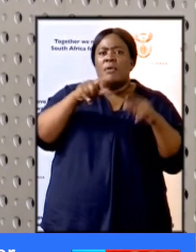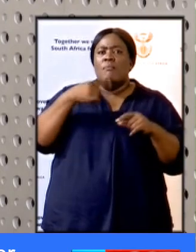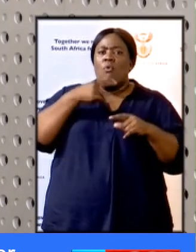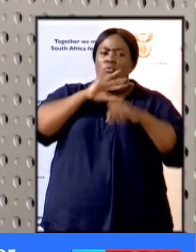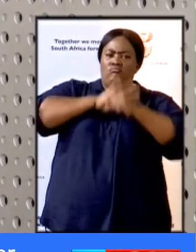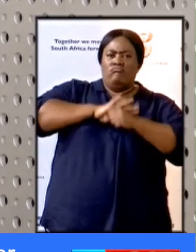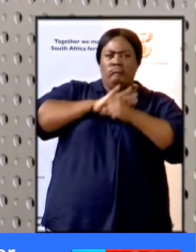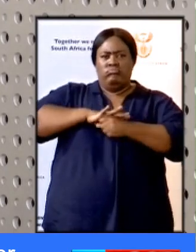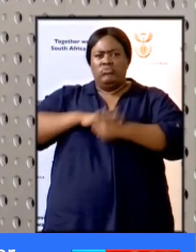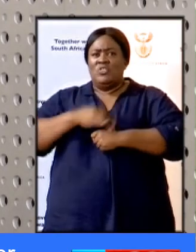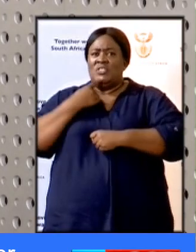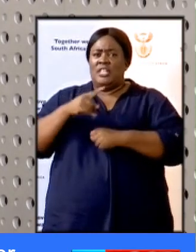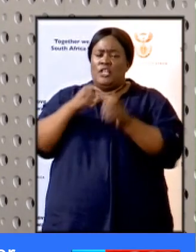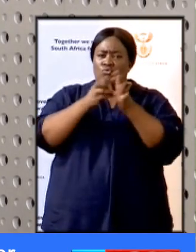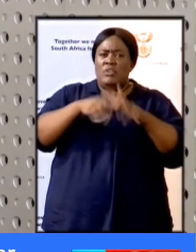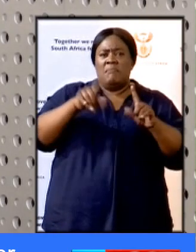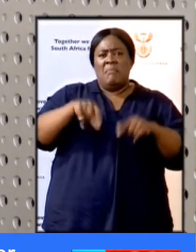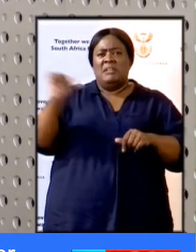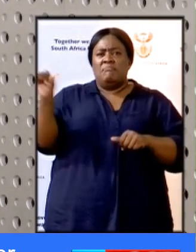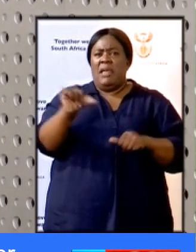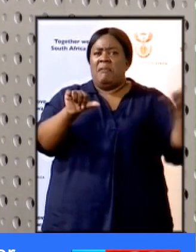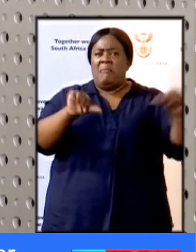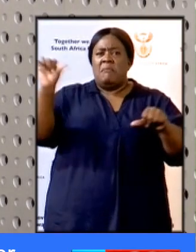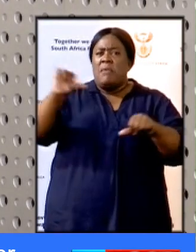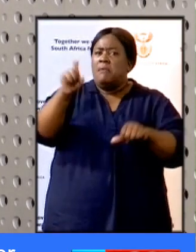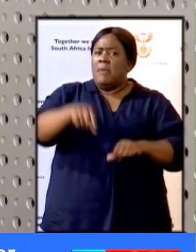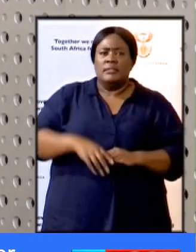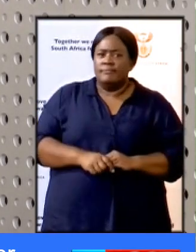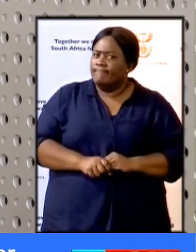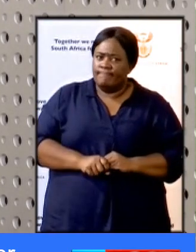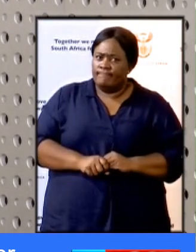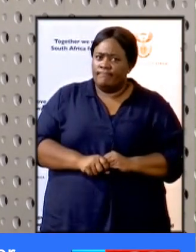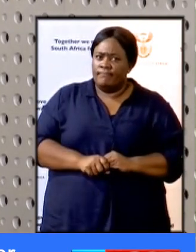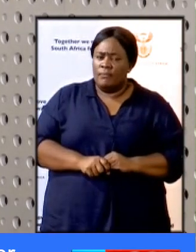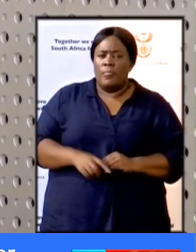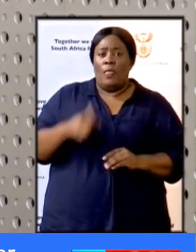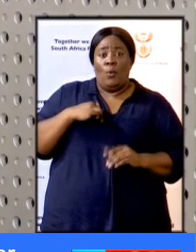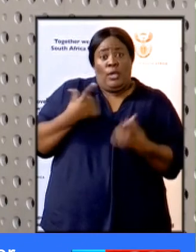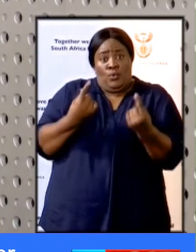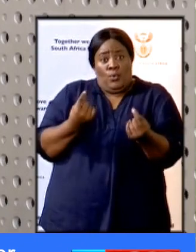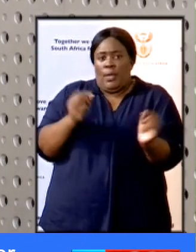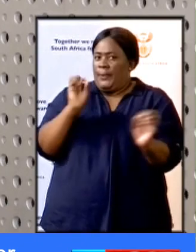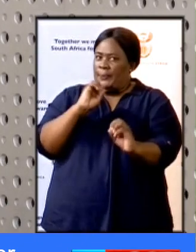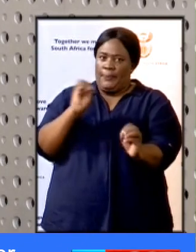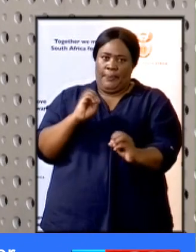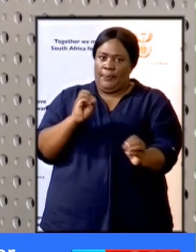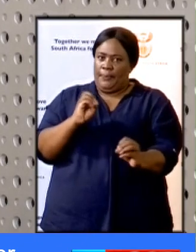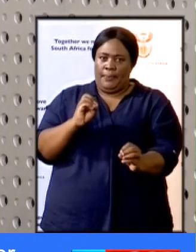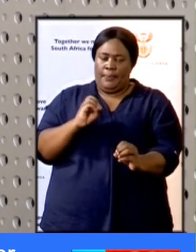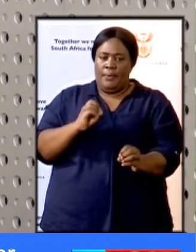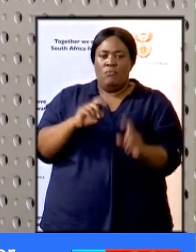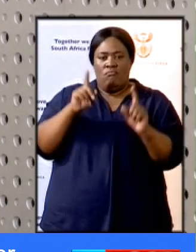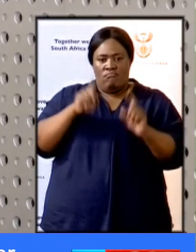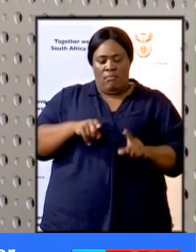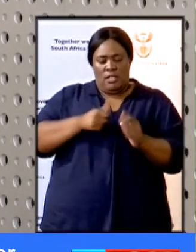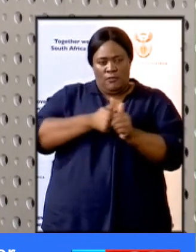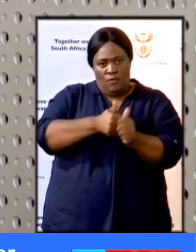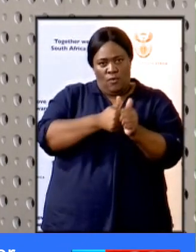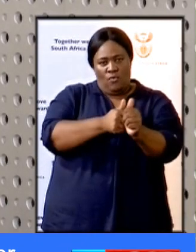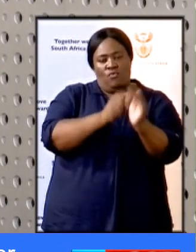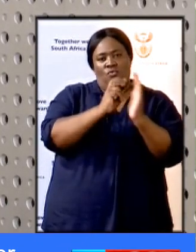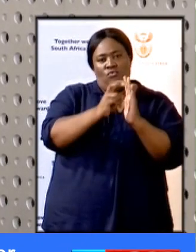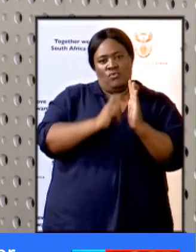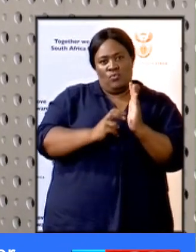to say students must go back to institutions. We're not going to do that outside of the protocols